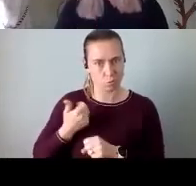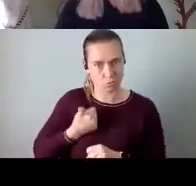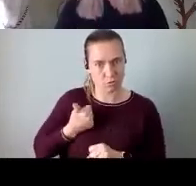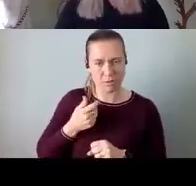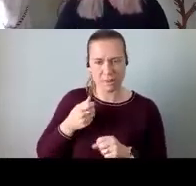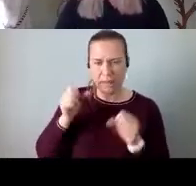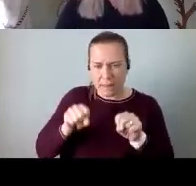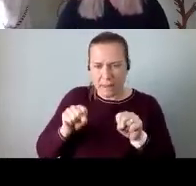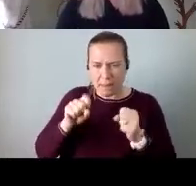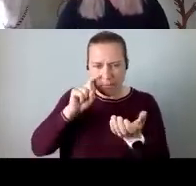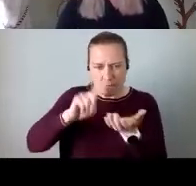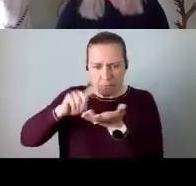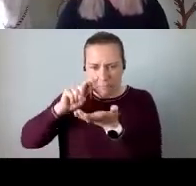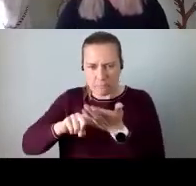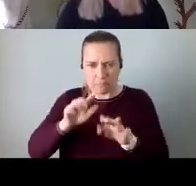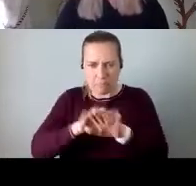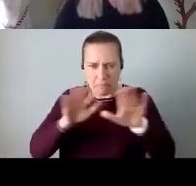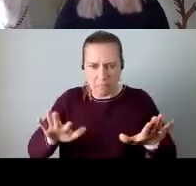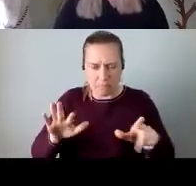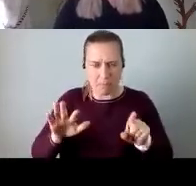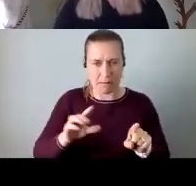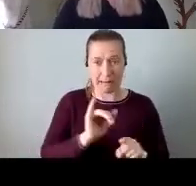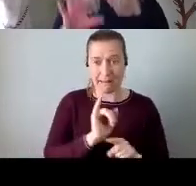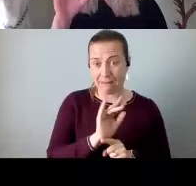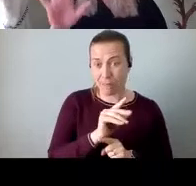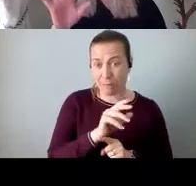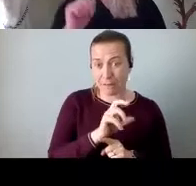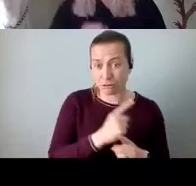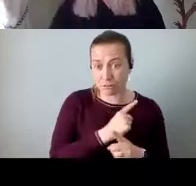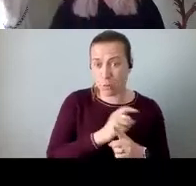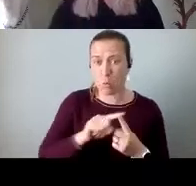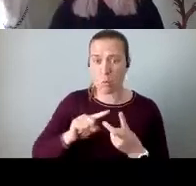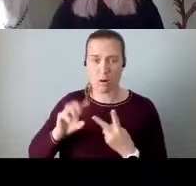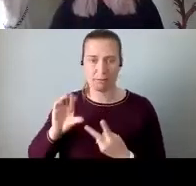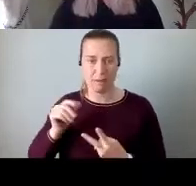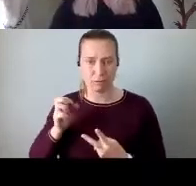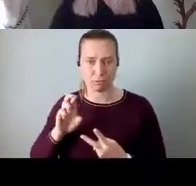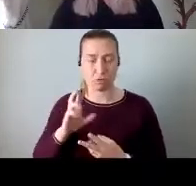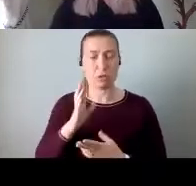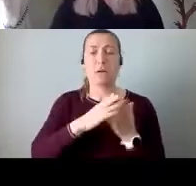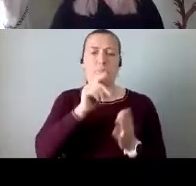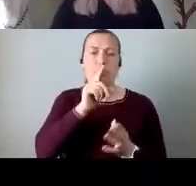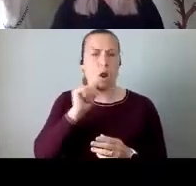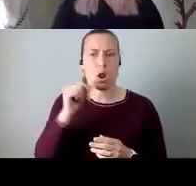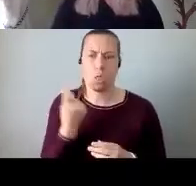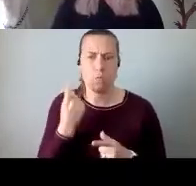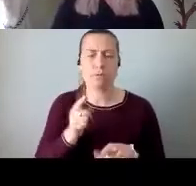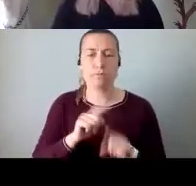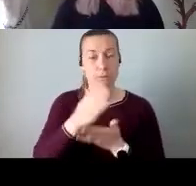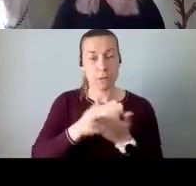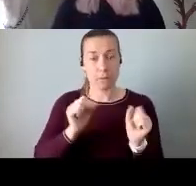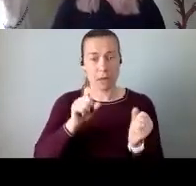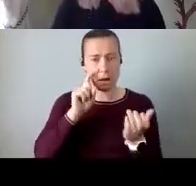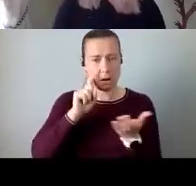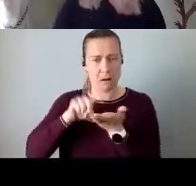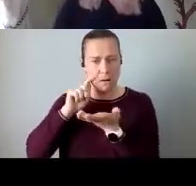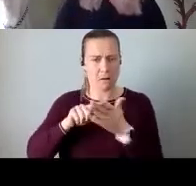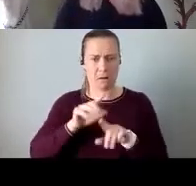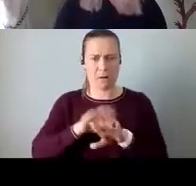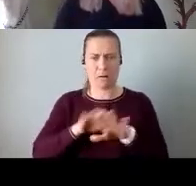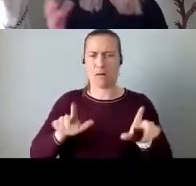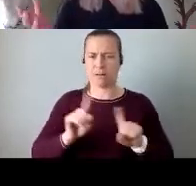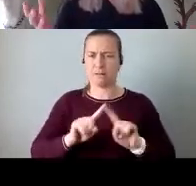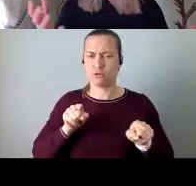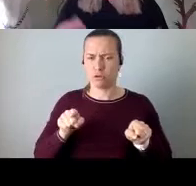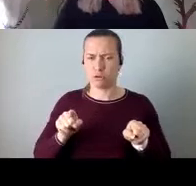the difference between inflammation and cancer. Not always, but sometimes. And so we were reassured that this appeared to